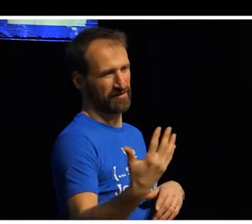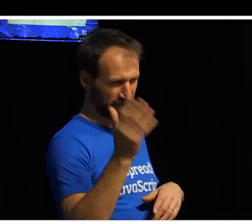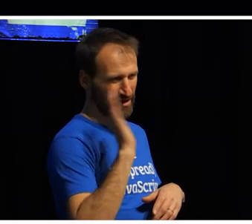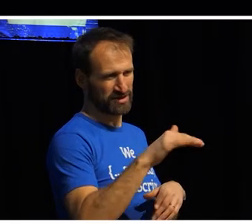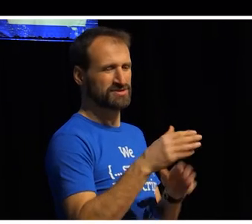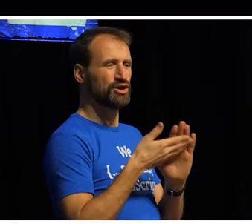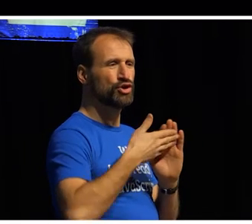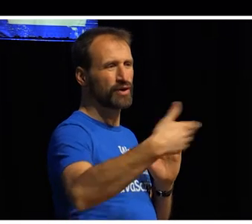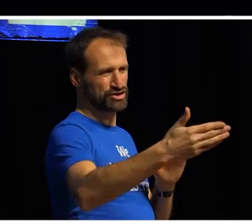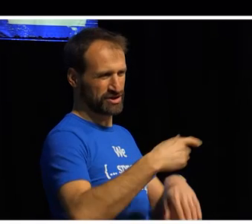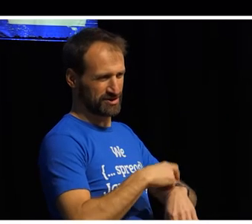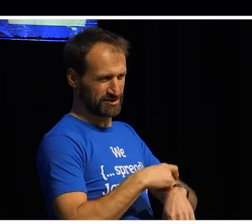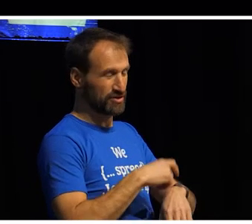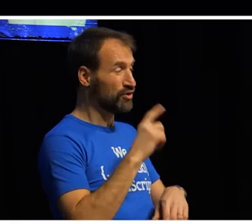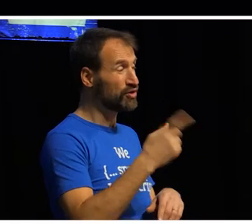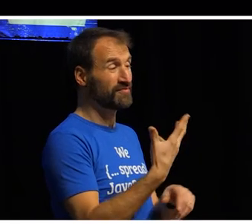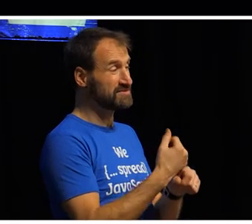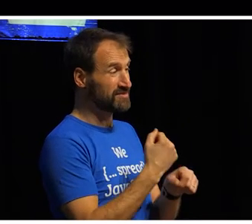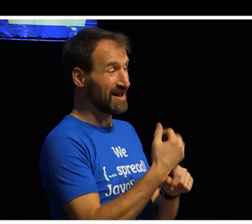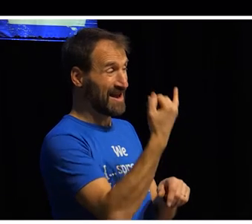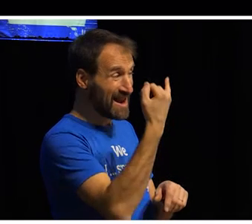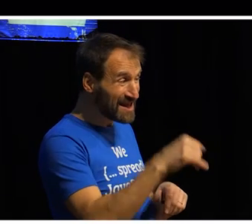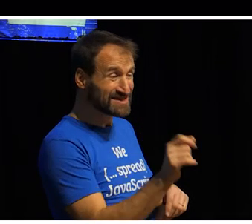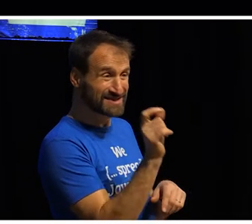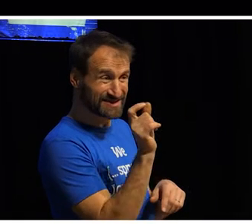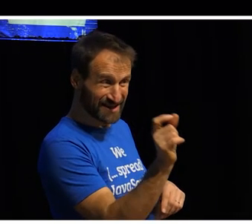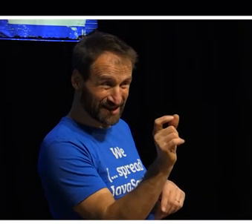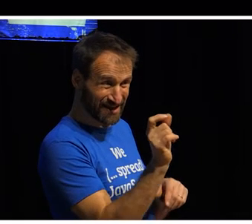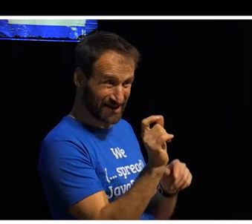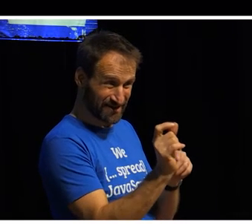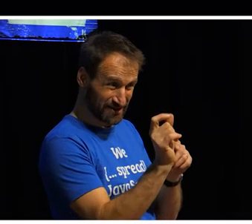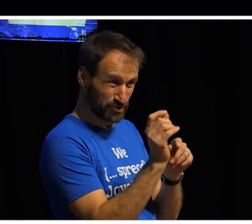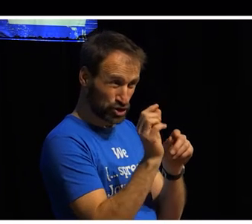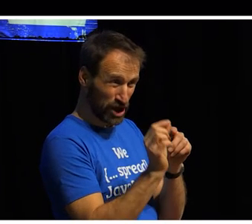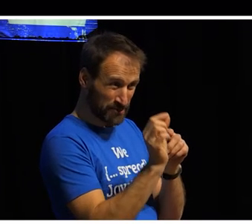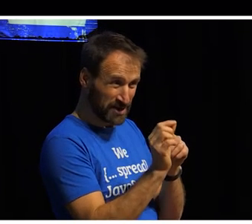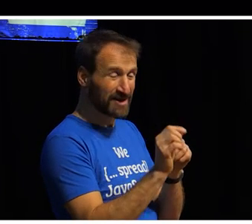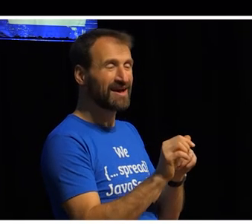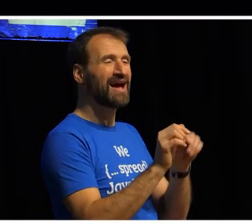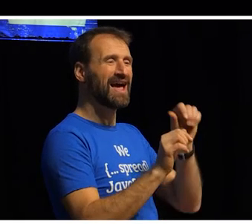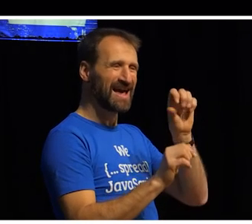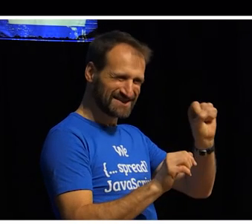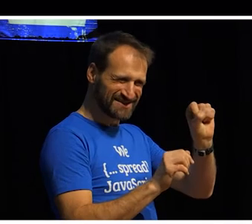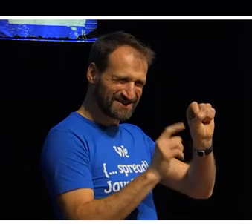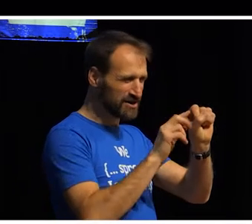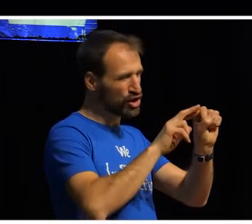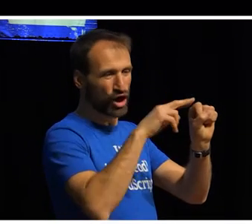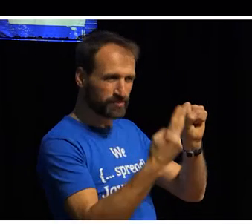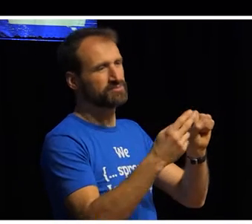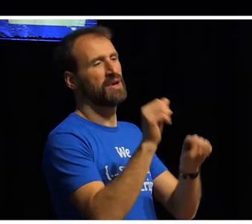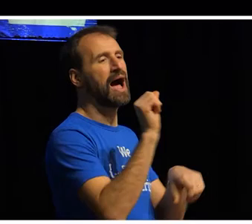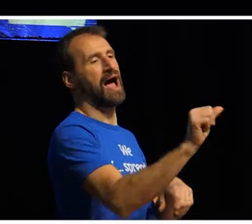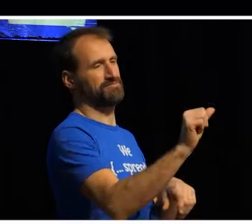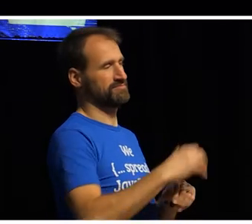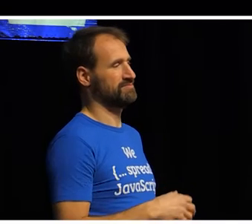which is we're gonna swap the last character here instead of being an S to an a so it almost matches but doesn't quite and when I